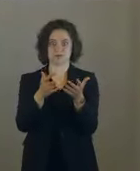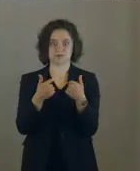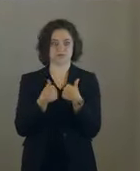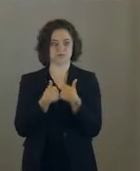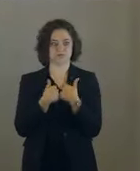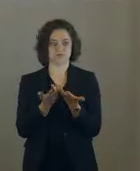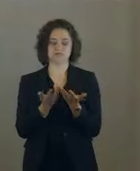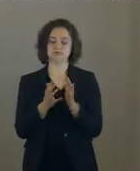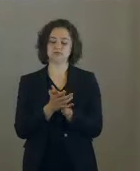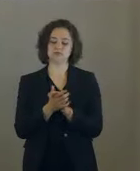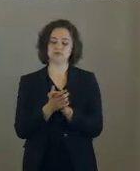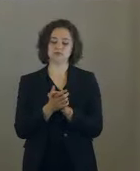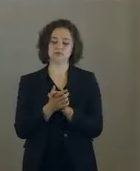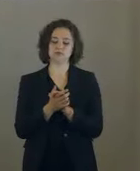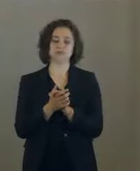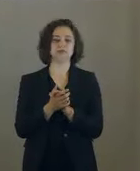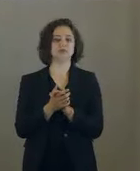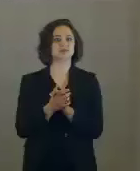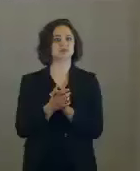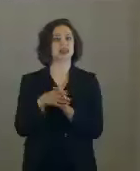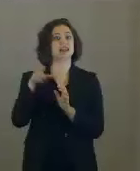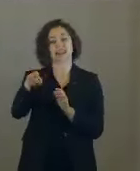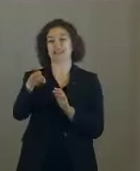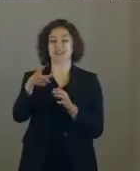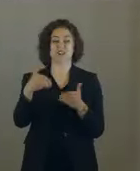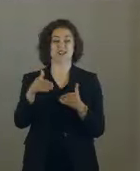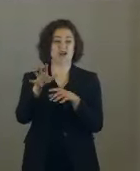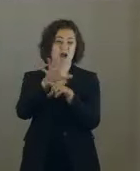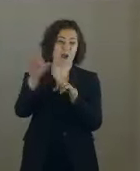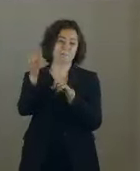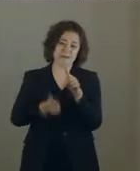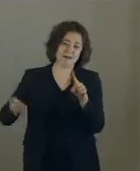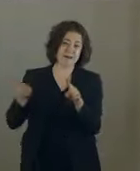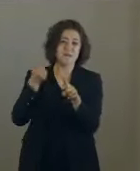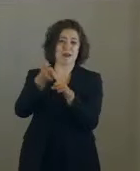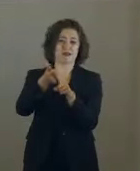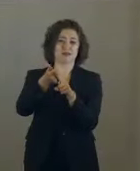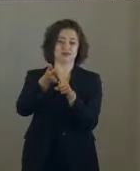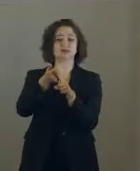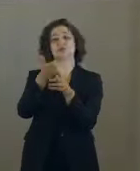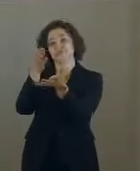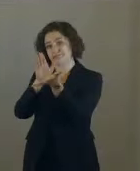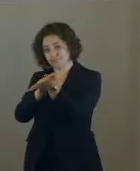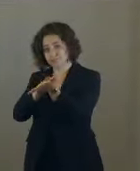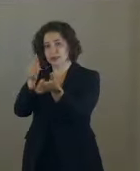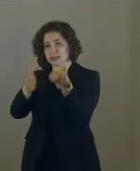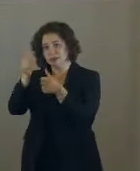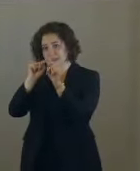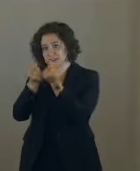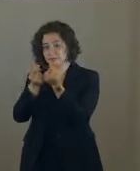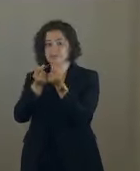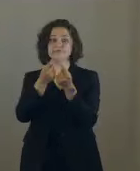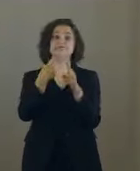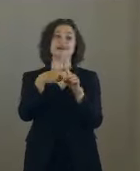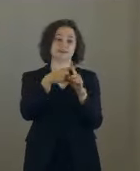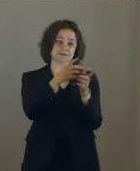anything that will have the sort of impact that this has. So just kudos to the executive team, but also kudos to you,